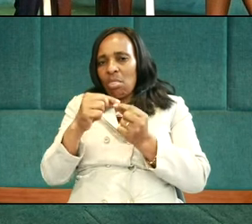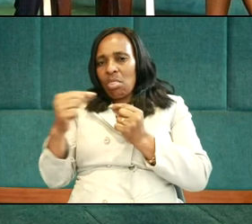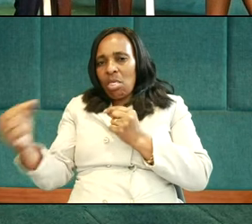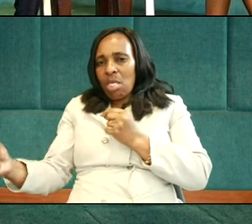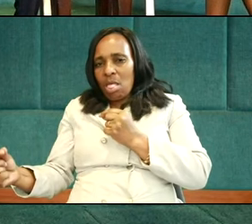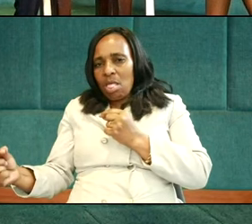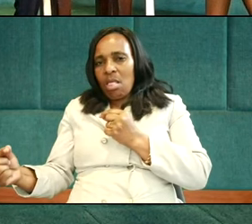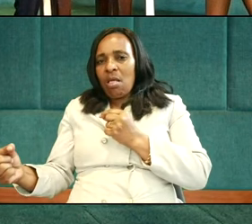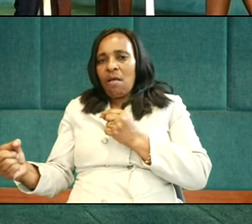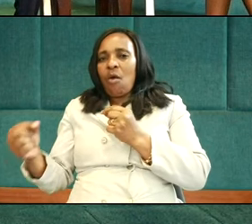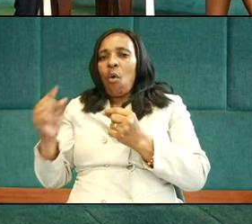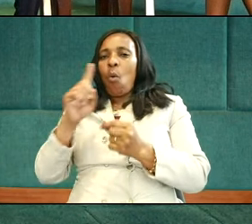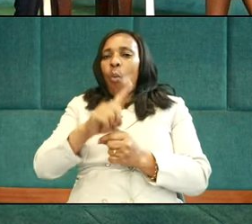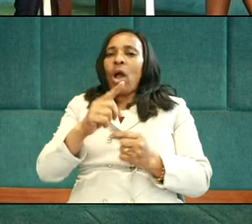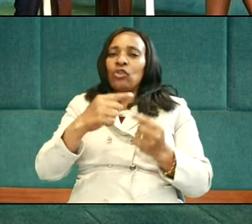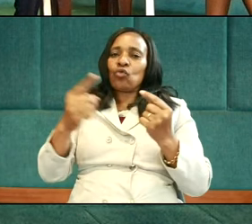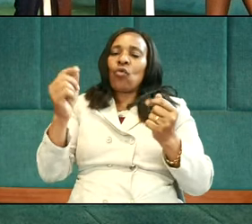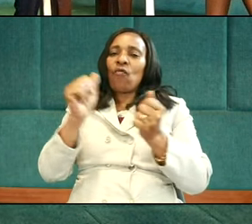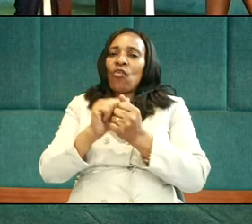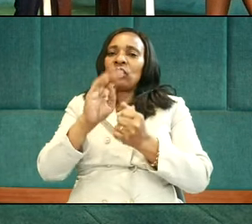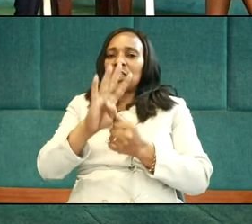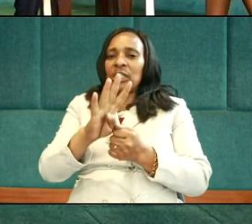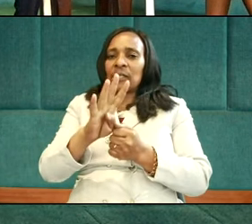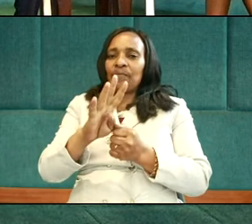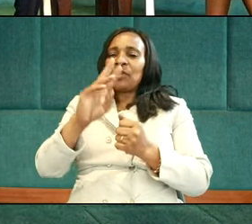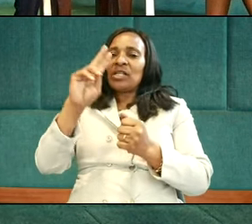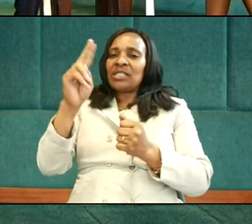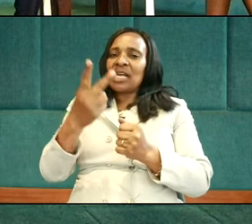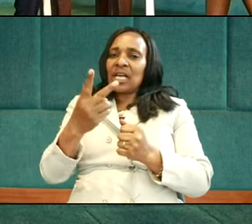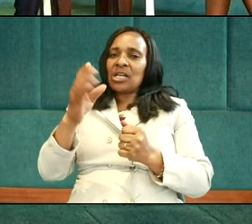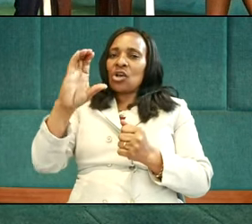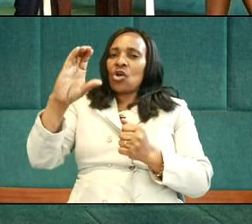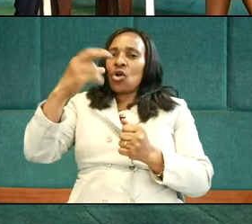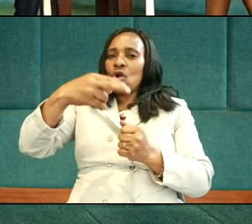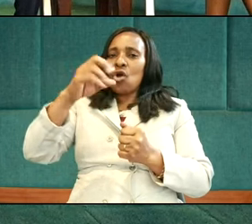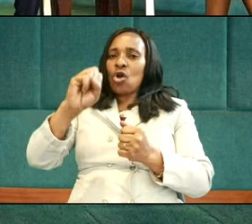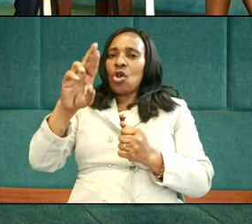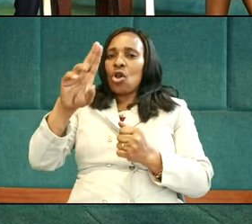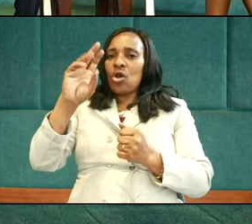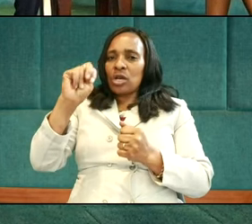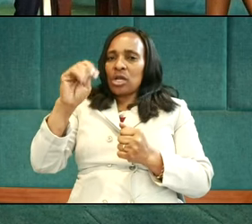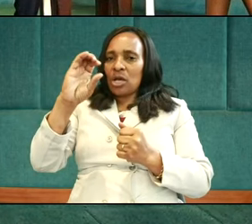12 to 1 Kings chapter 12 verse 1 to 14 and 2 Chronicles